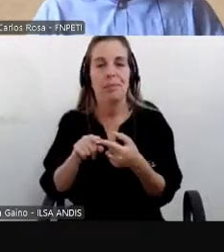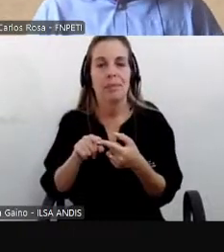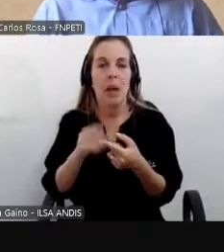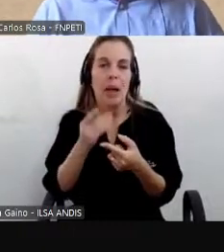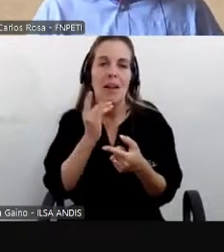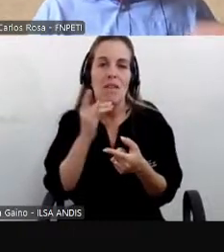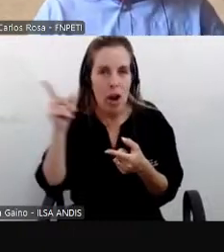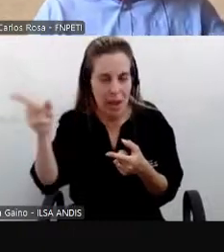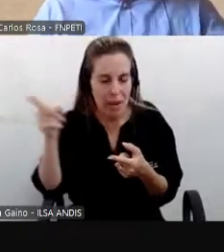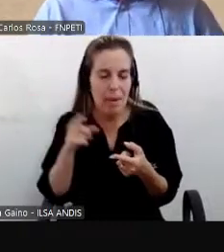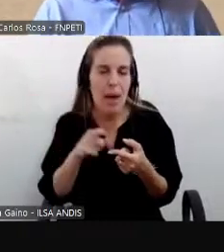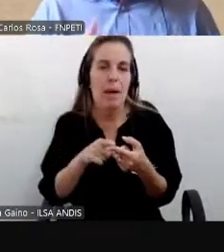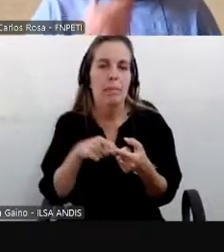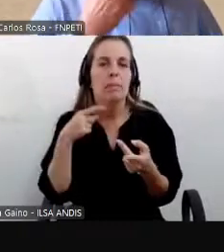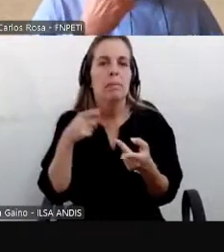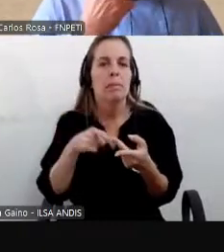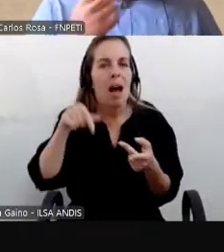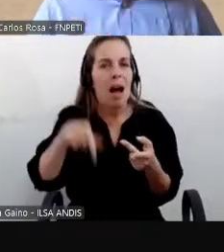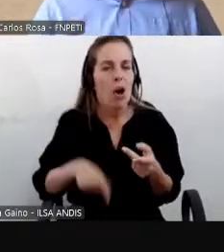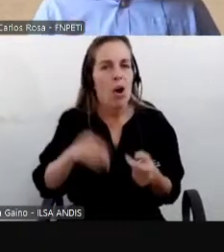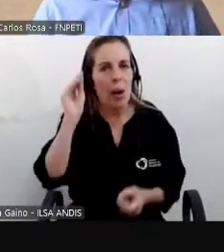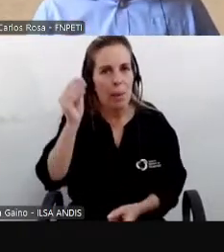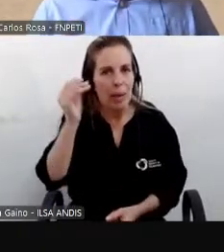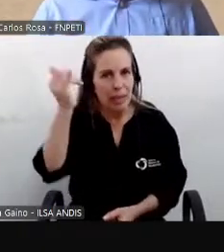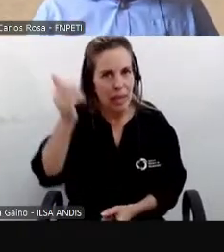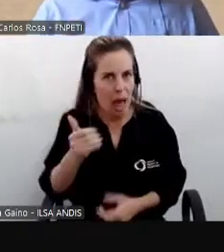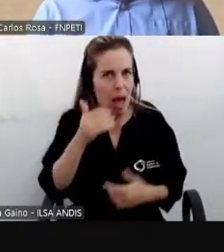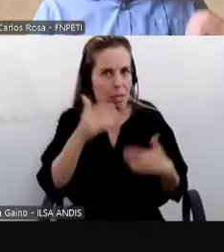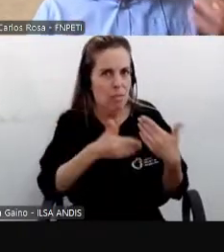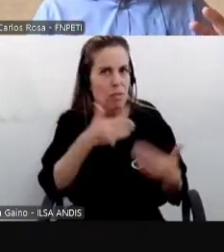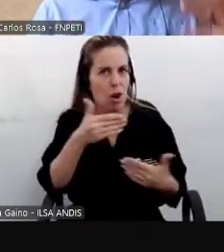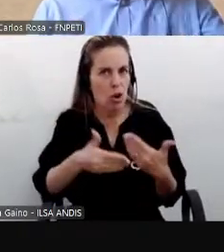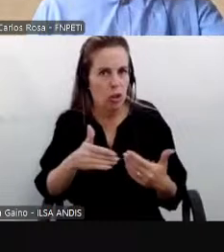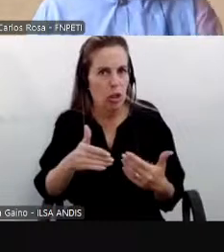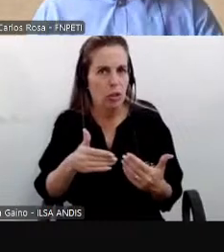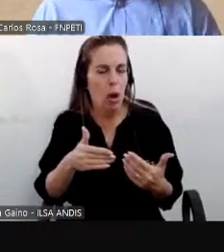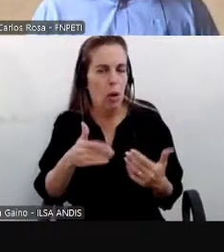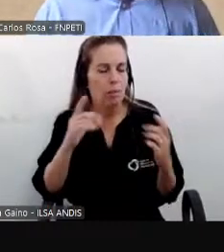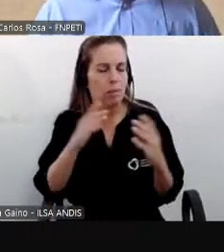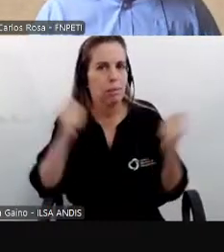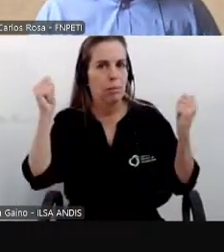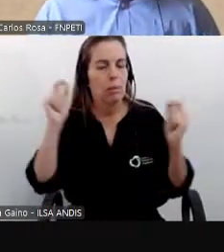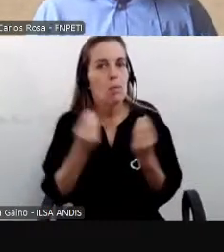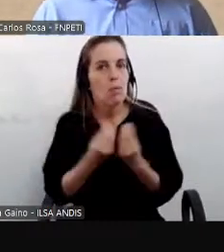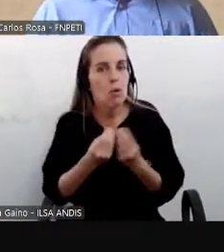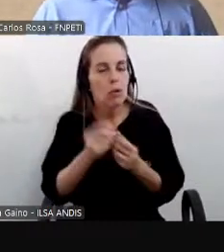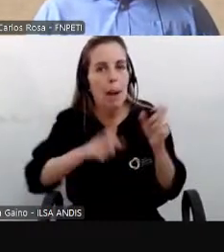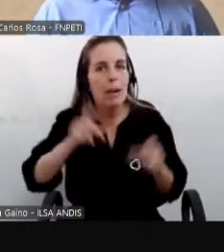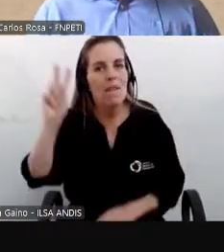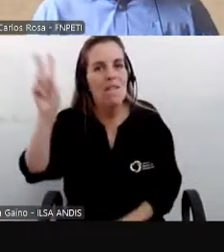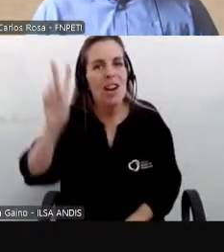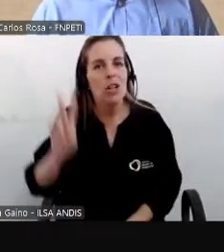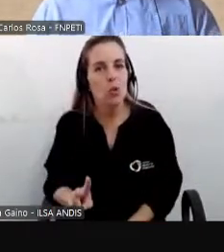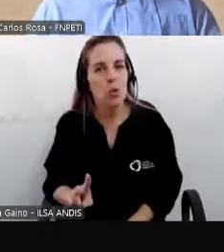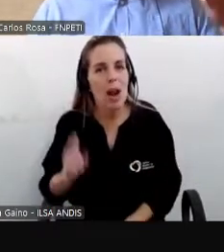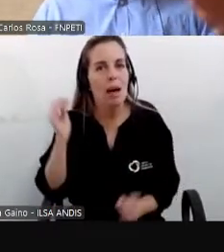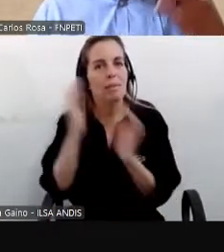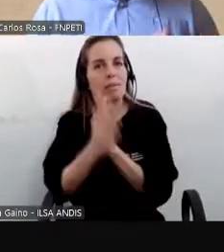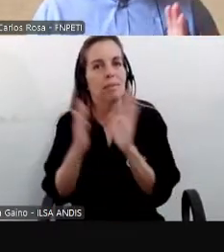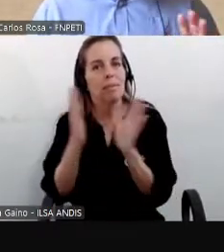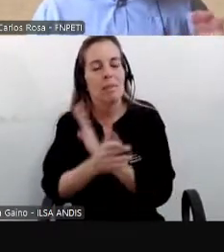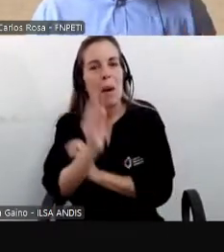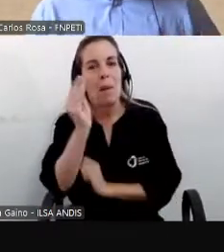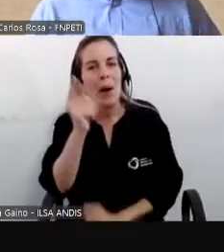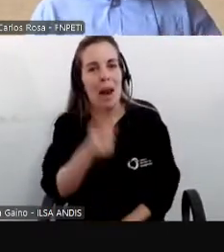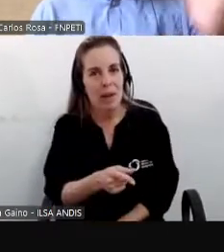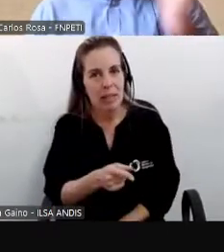Among those that were rescued, I'm talking about that group. Currently, there is a migration flow from Venezuela,